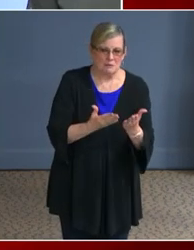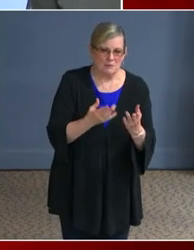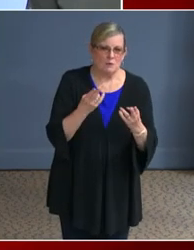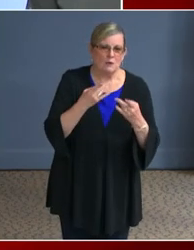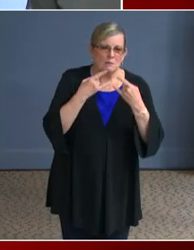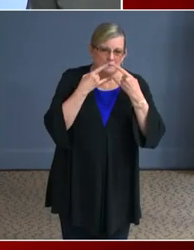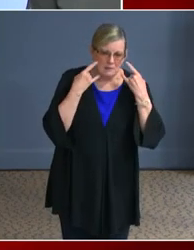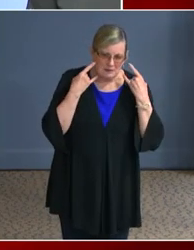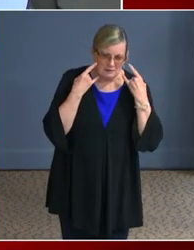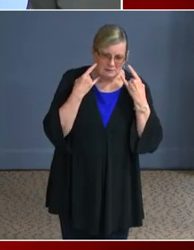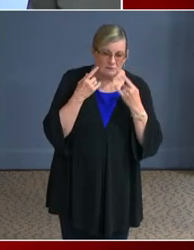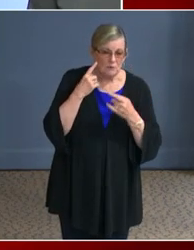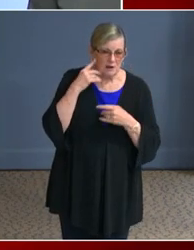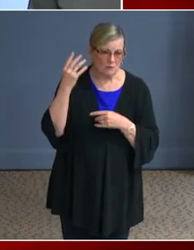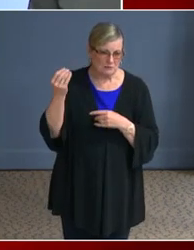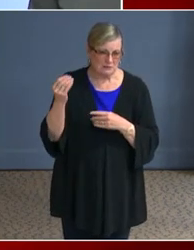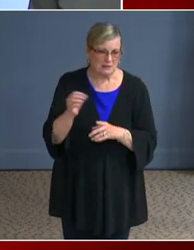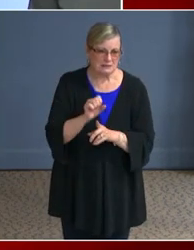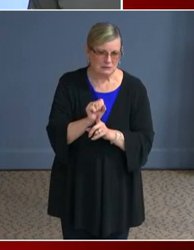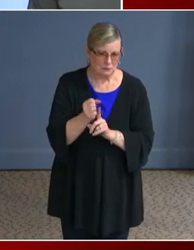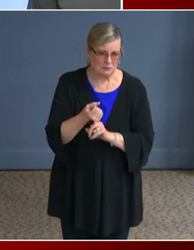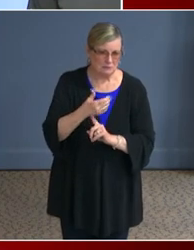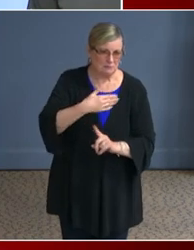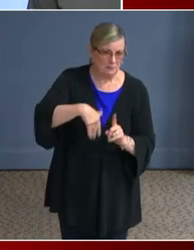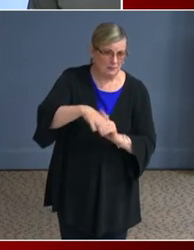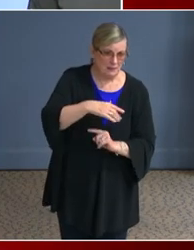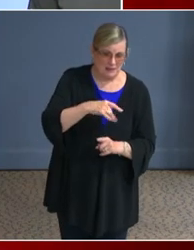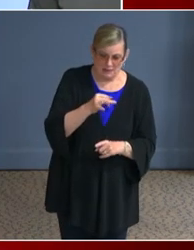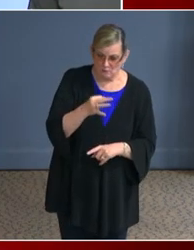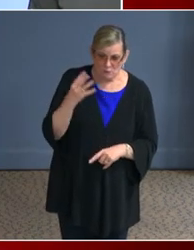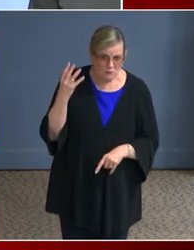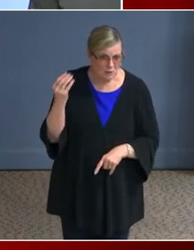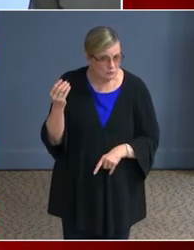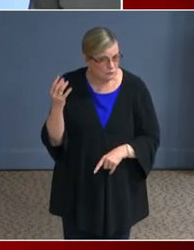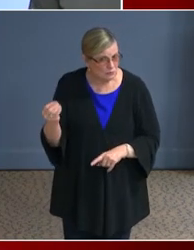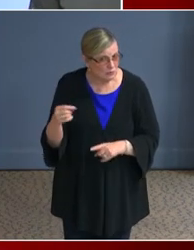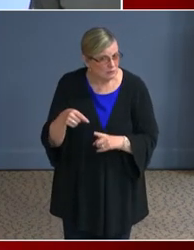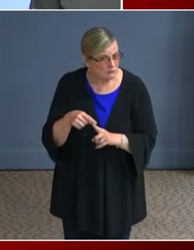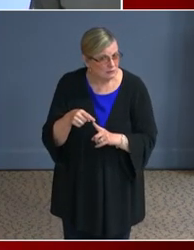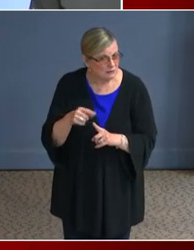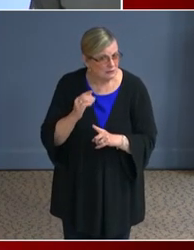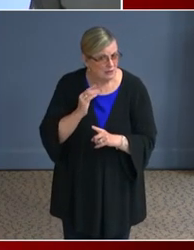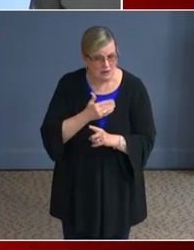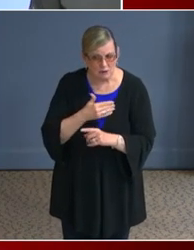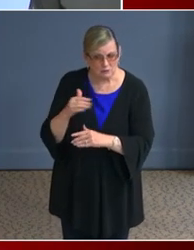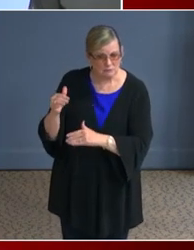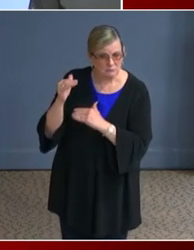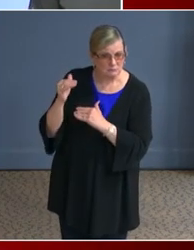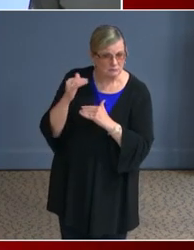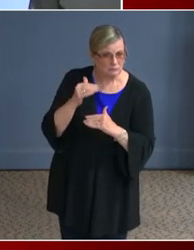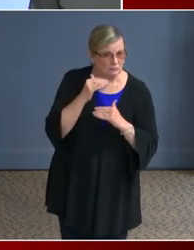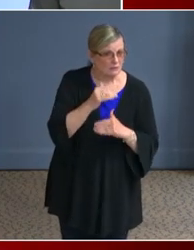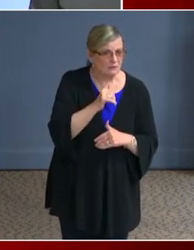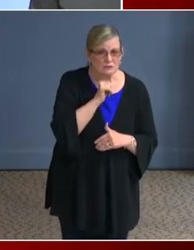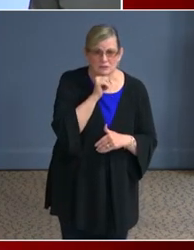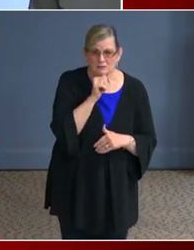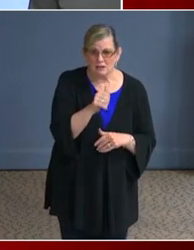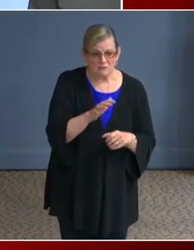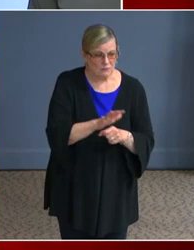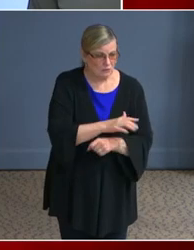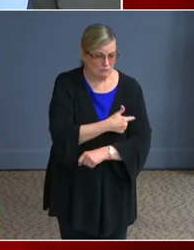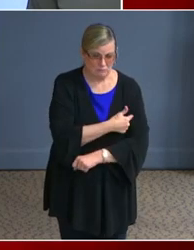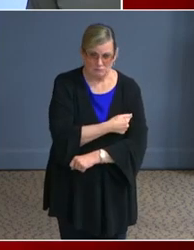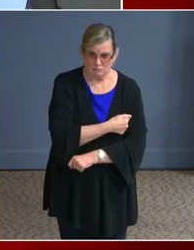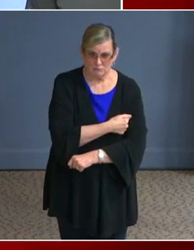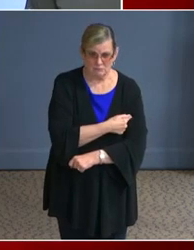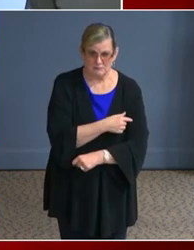outdoor situations. So if you are outdoors, as our capacity limits are being restricted, and you are not fully vaccinated,